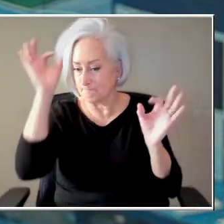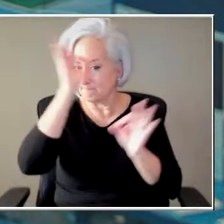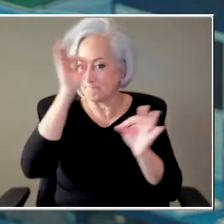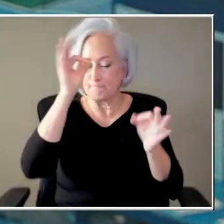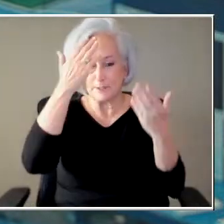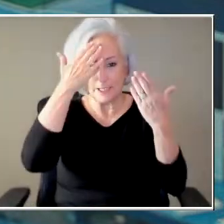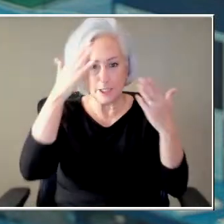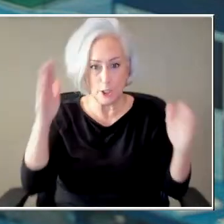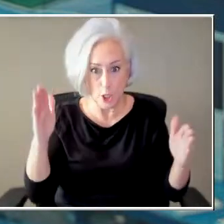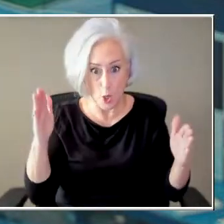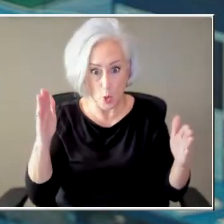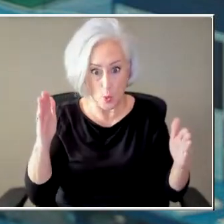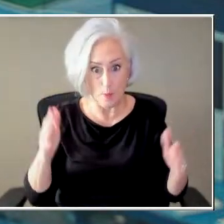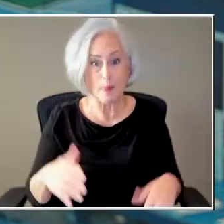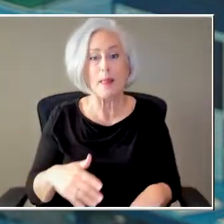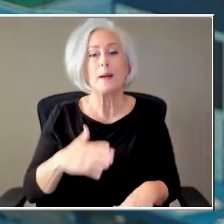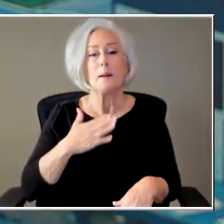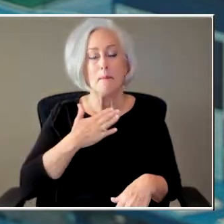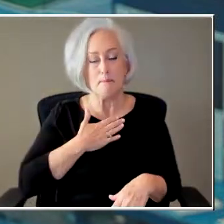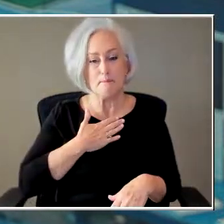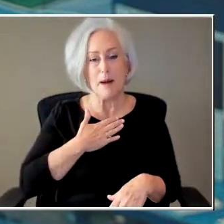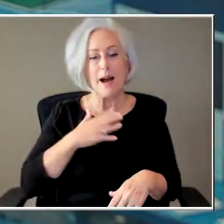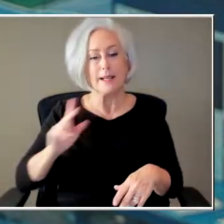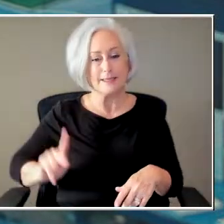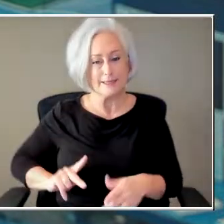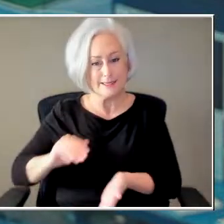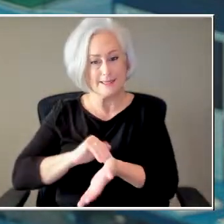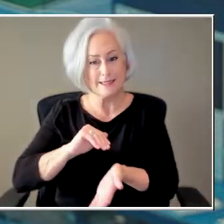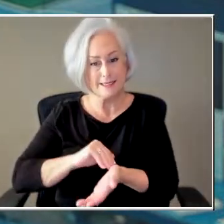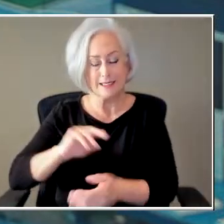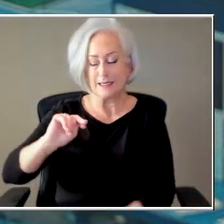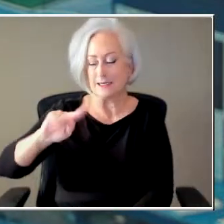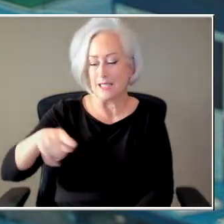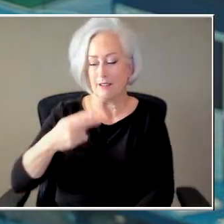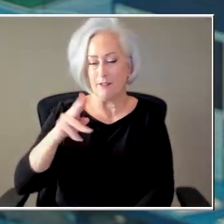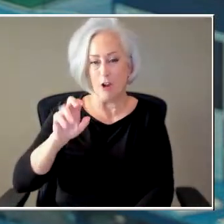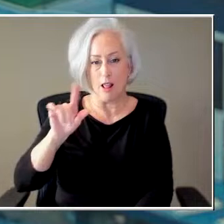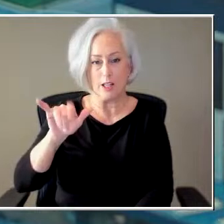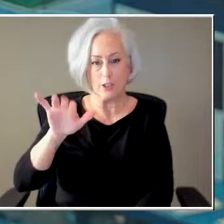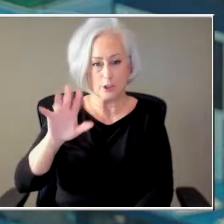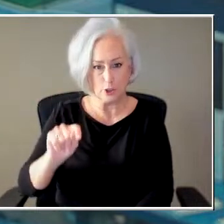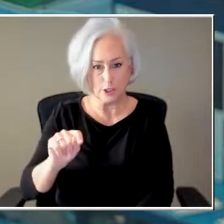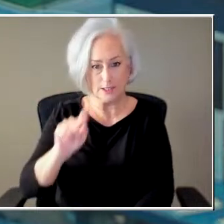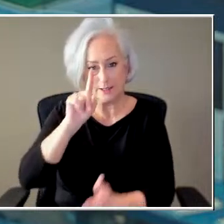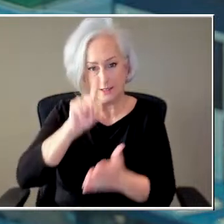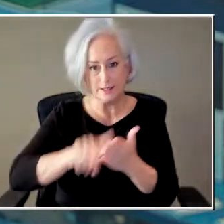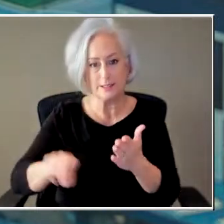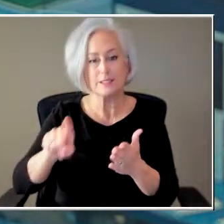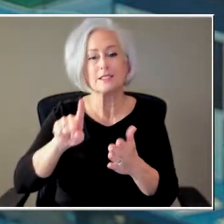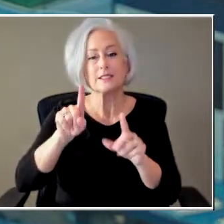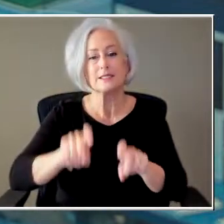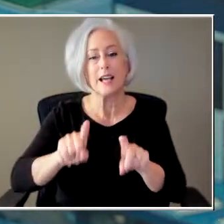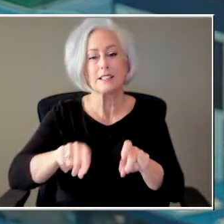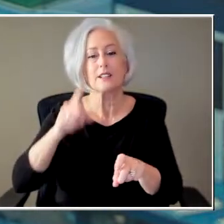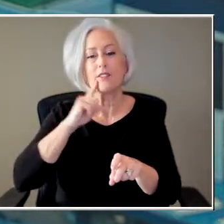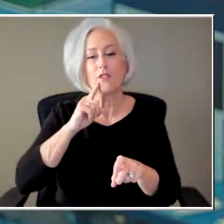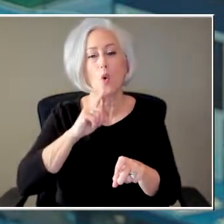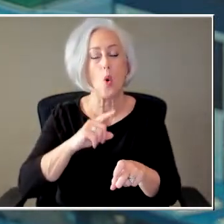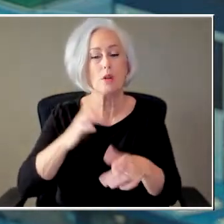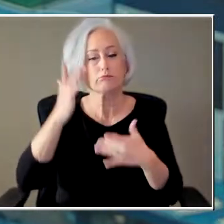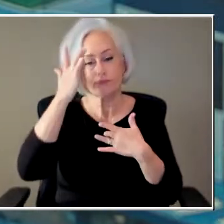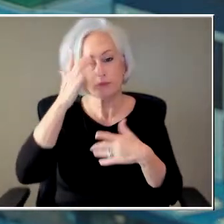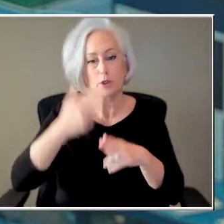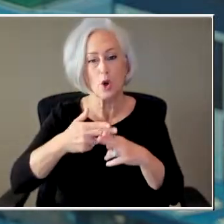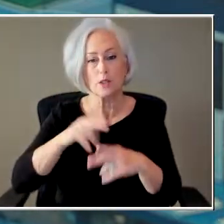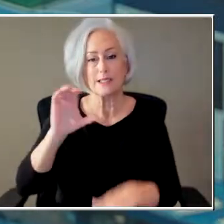my nephrologist, he tested for this virus, CMV, and it came back positive. So he then had me